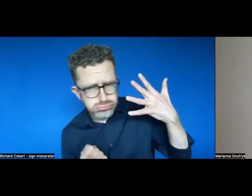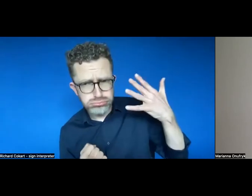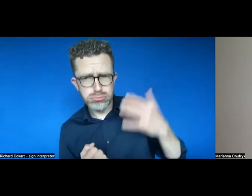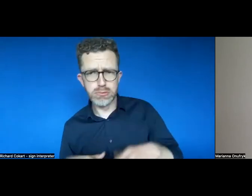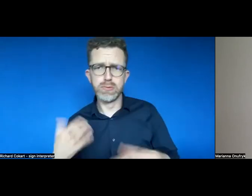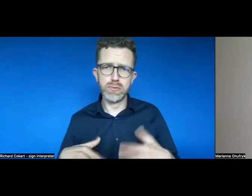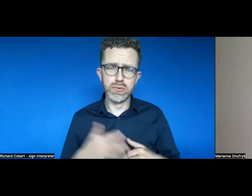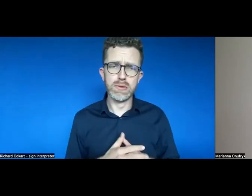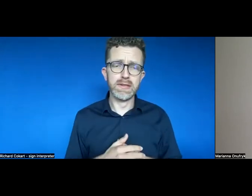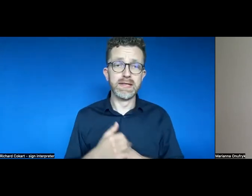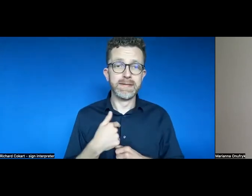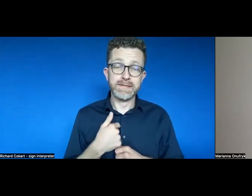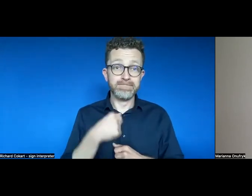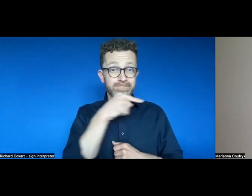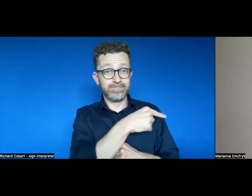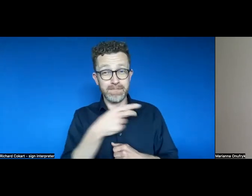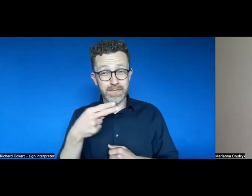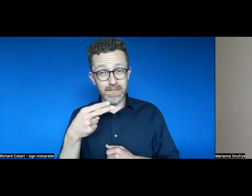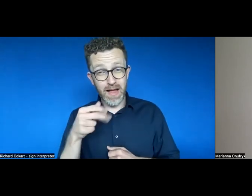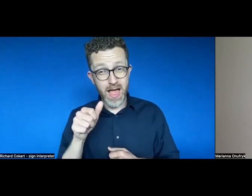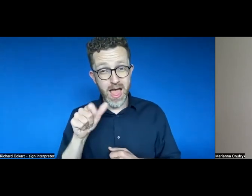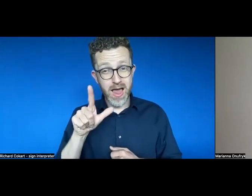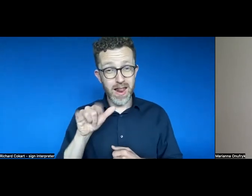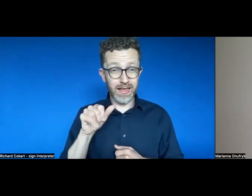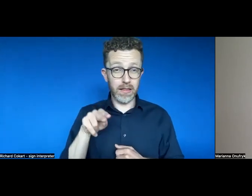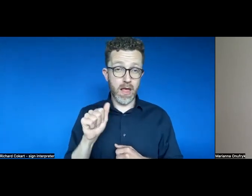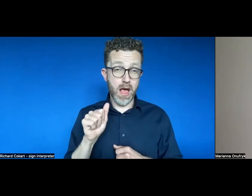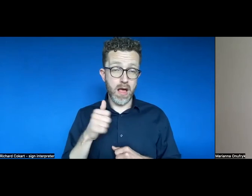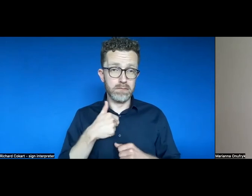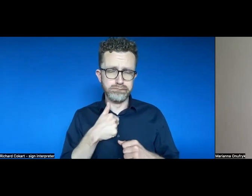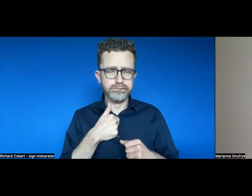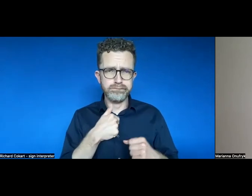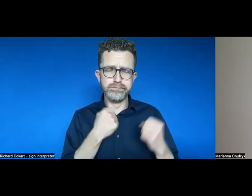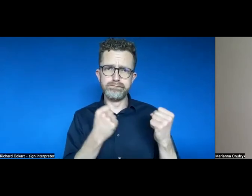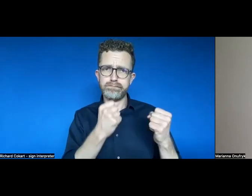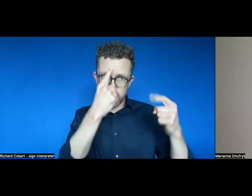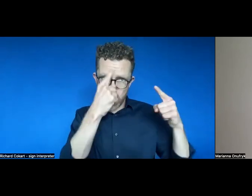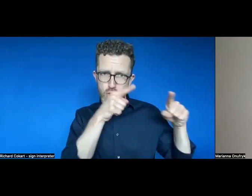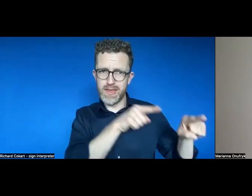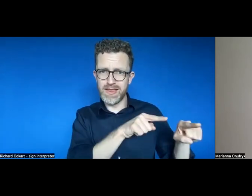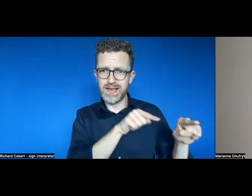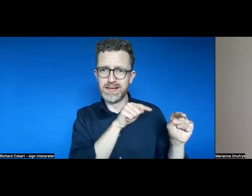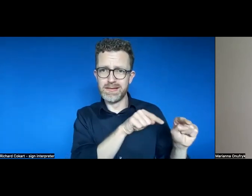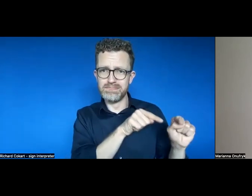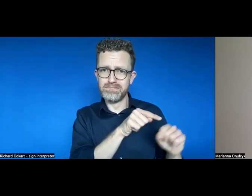our children from the institutions or family